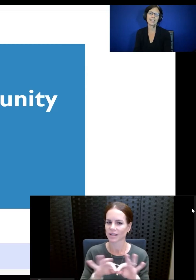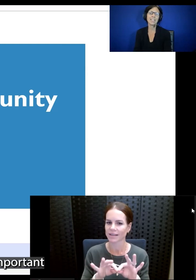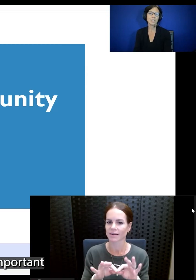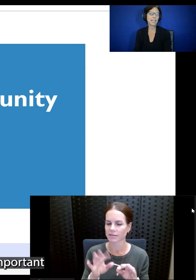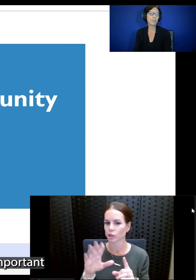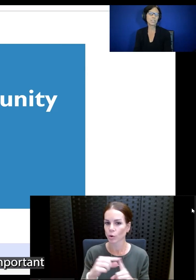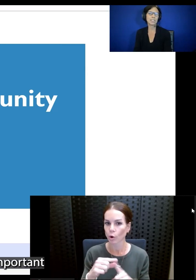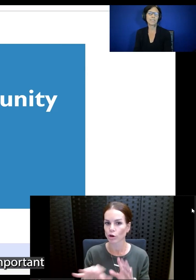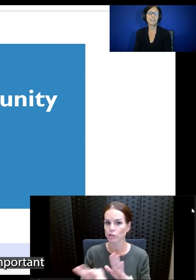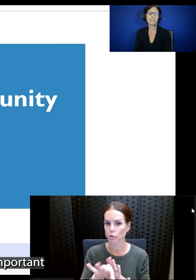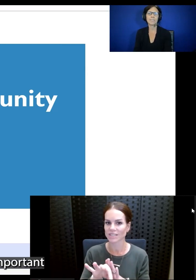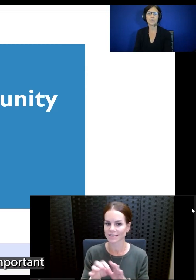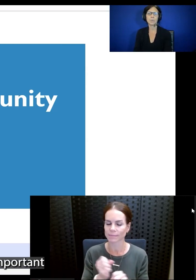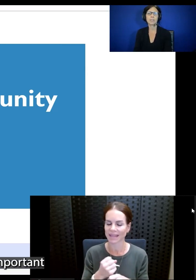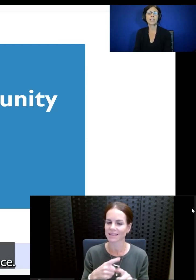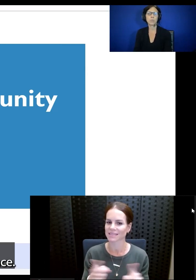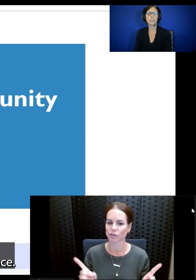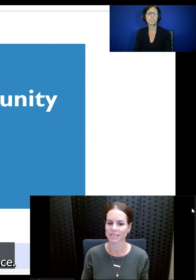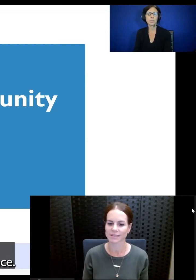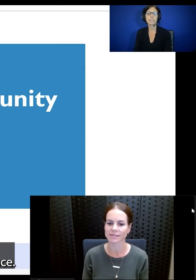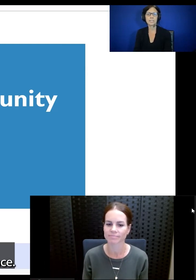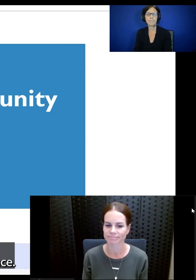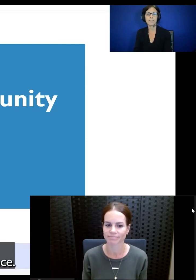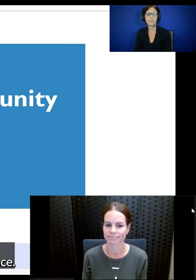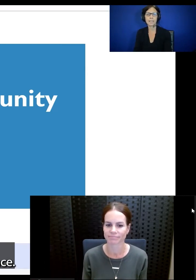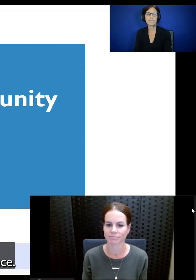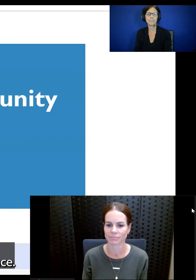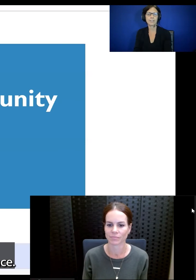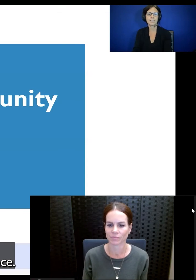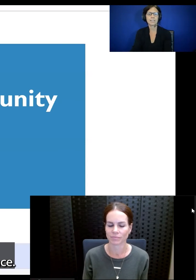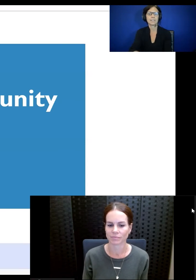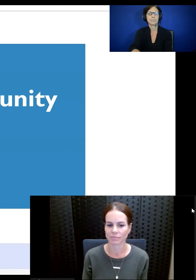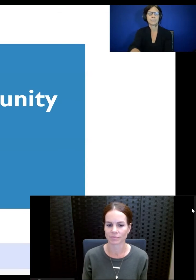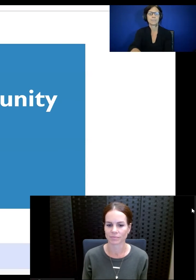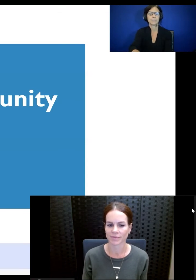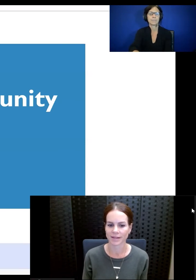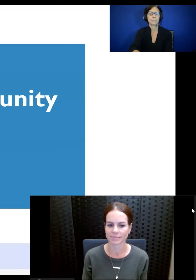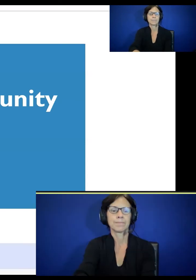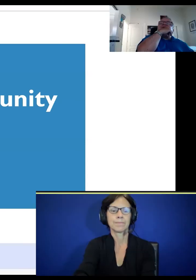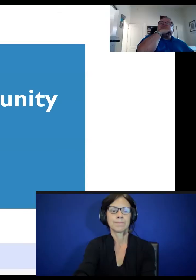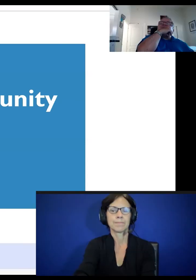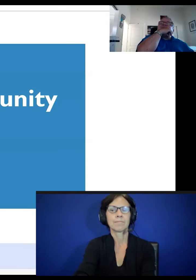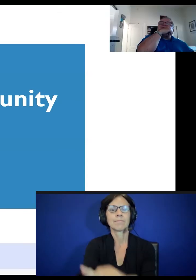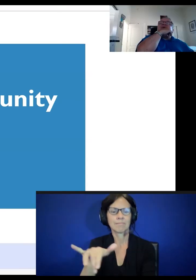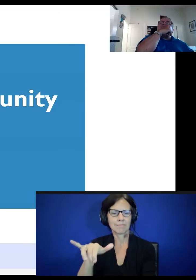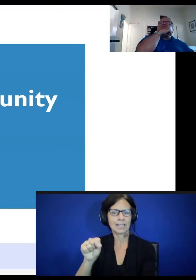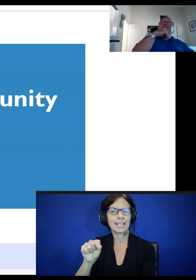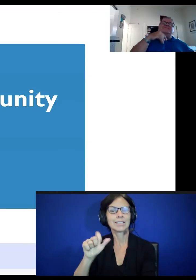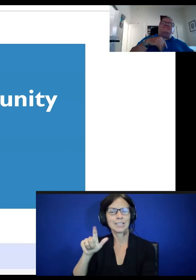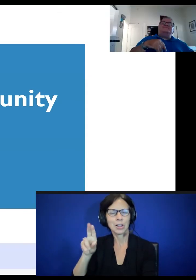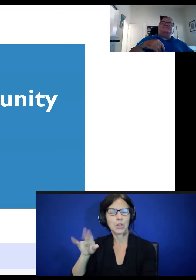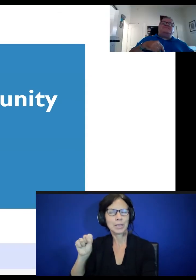right? So language is definitely very important, and word choice definitely makes a difference. Yes, yes.